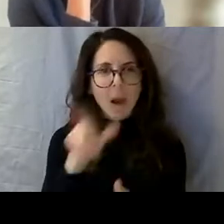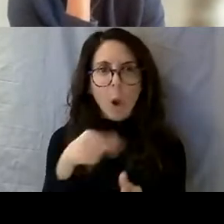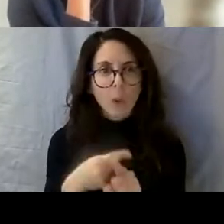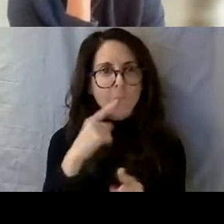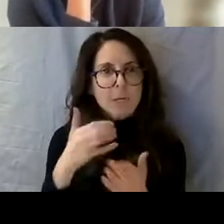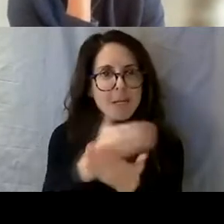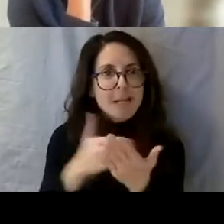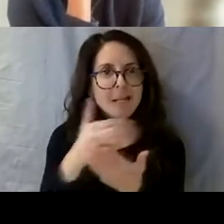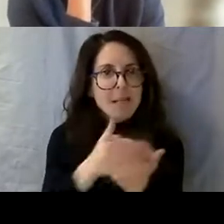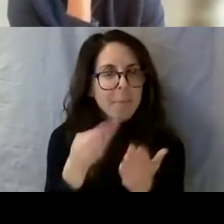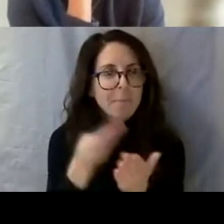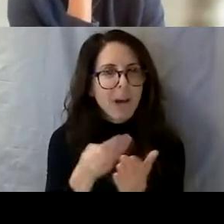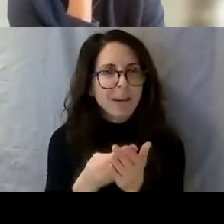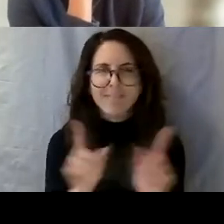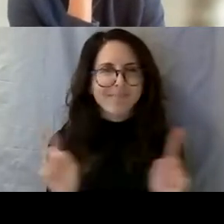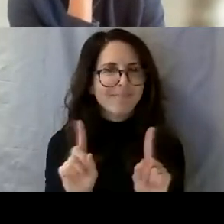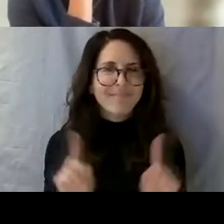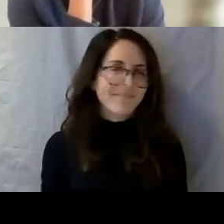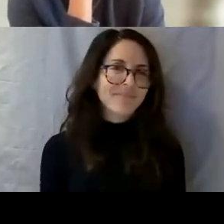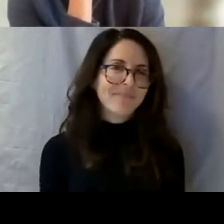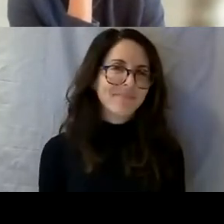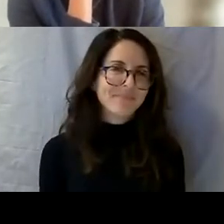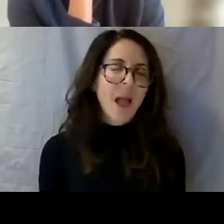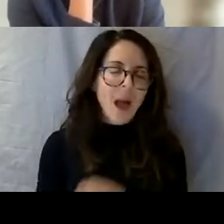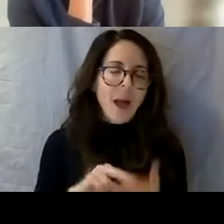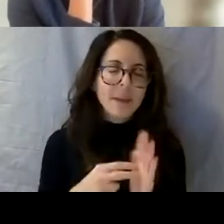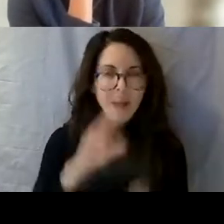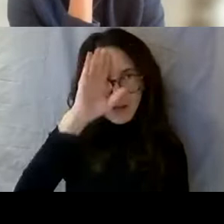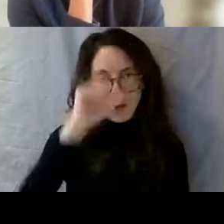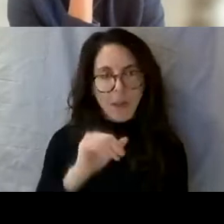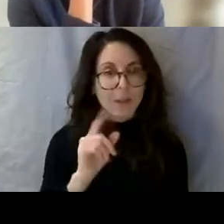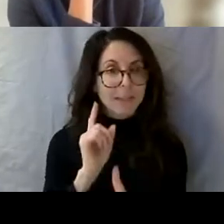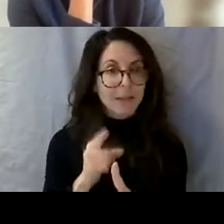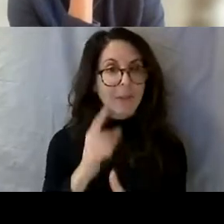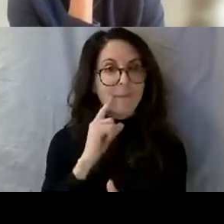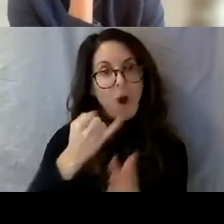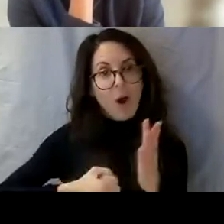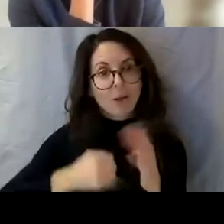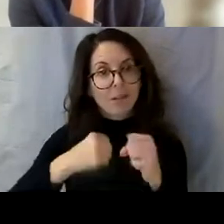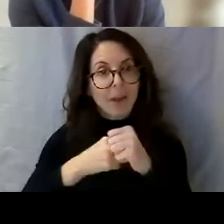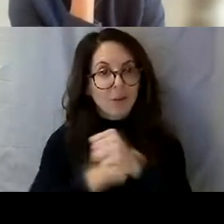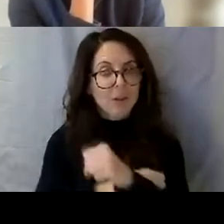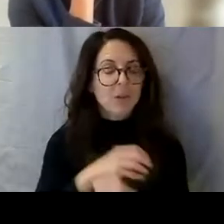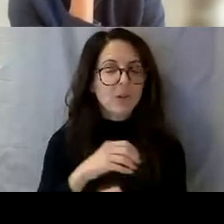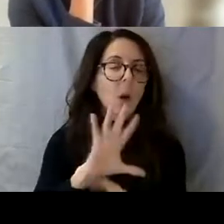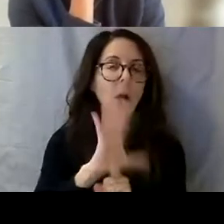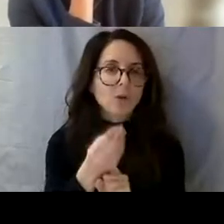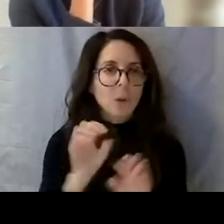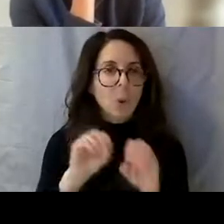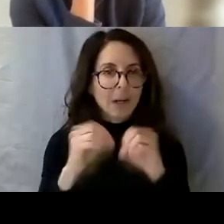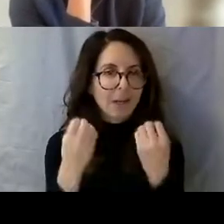machines. It's not. I know that this is particularly with arts organizations or cultural organizations, call